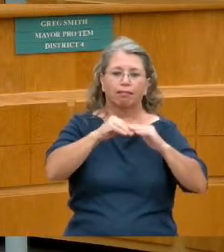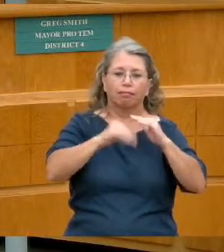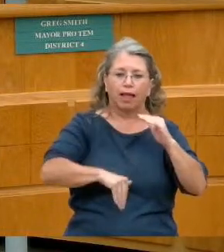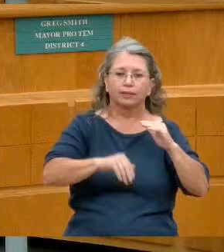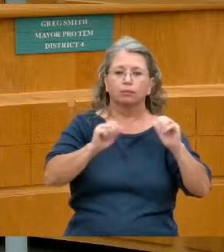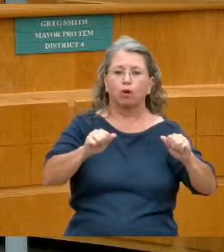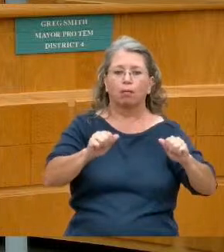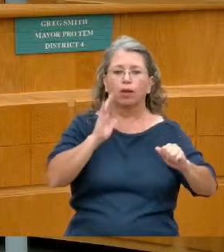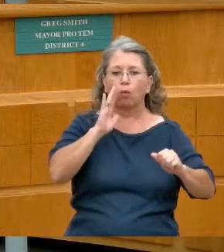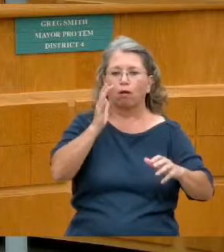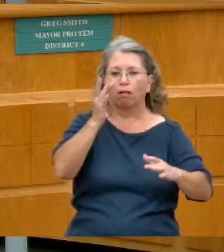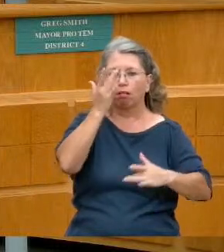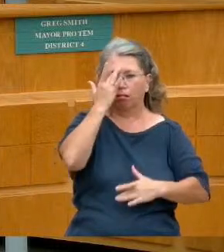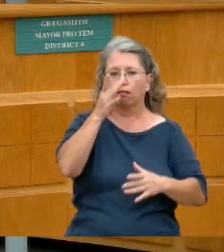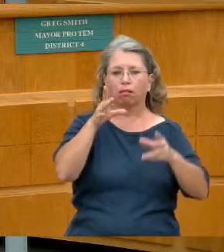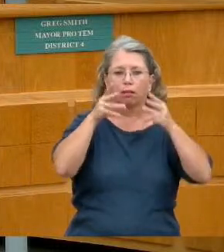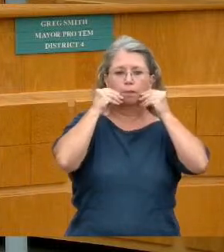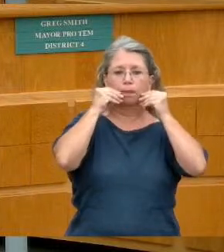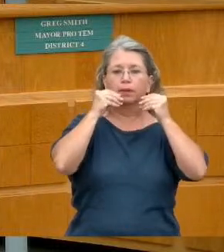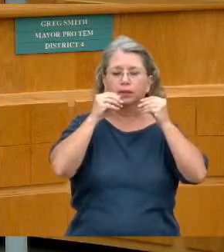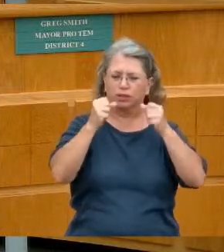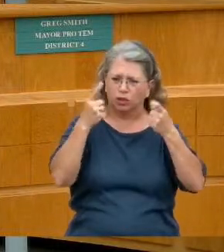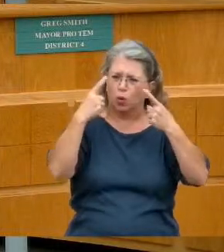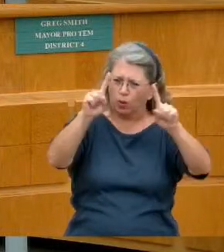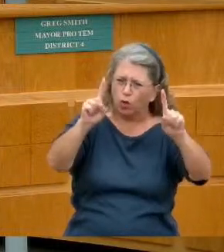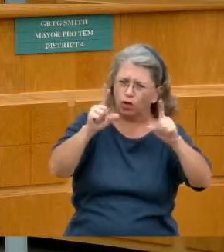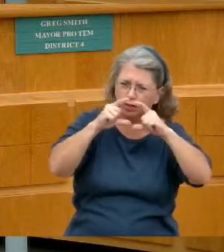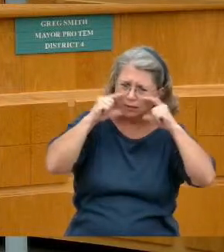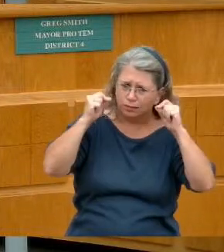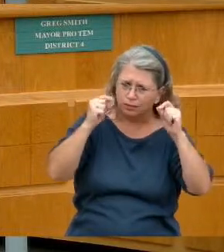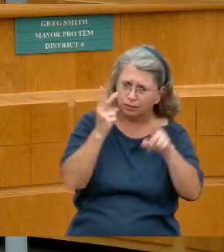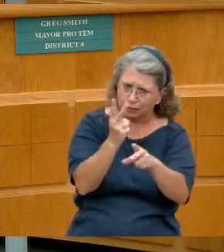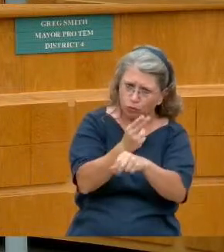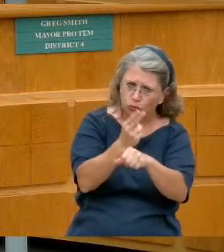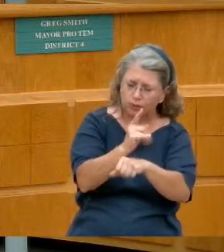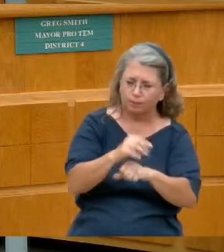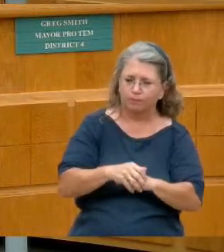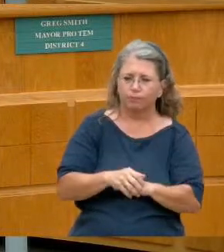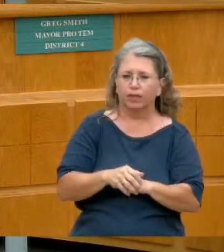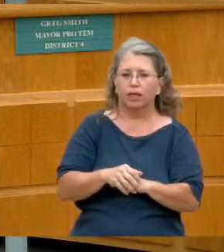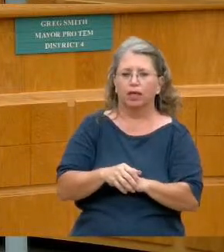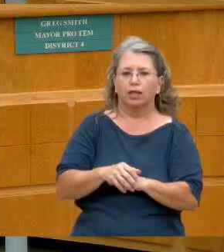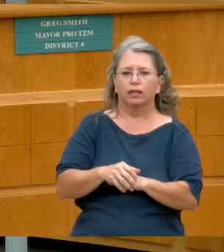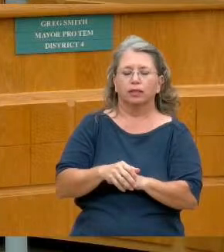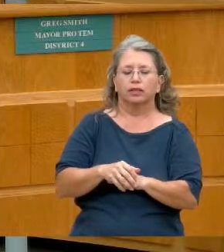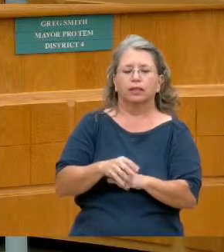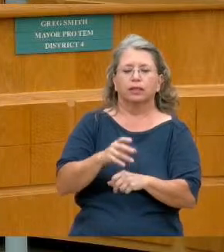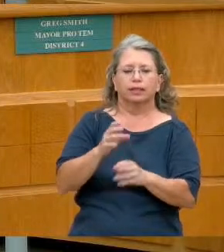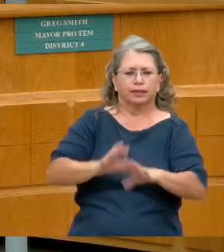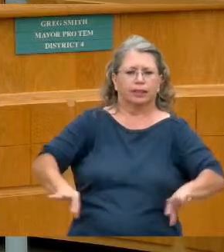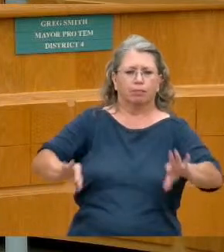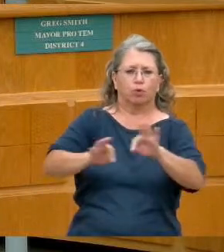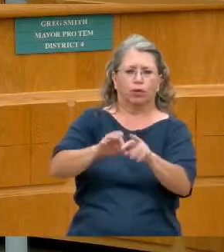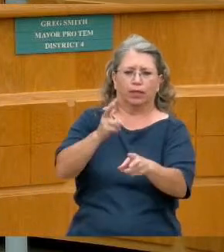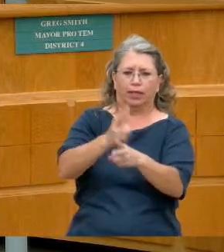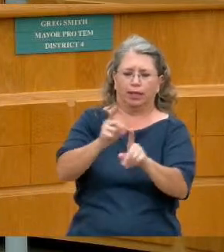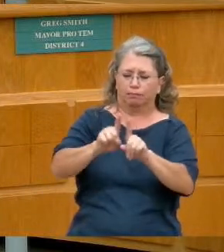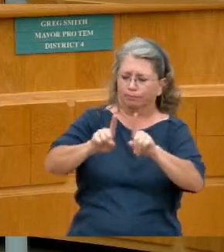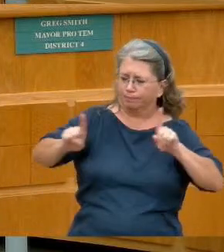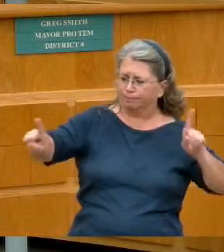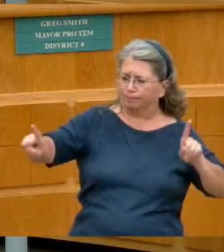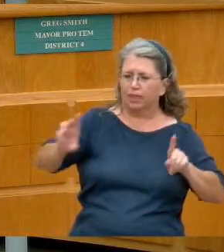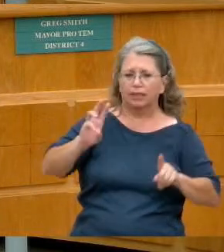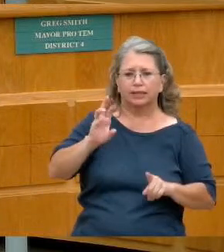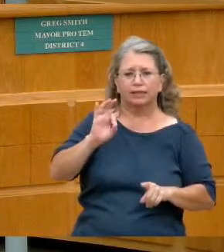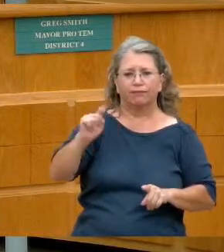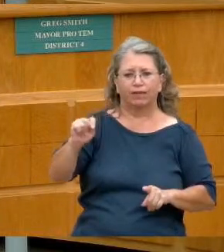work. Social distancing is important. Make sure you stay at least 6 feet apart. And the way this works is